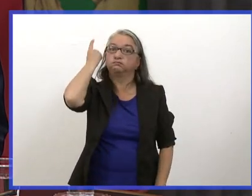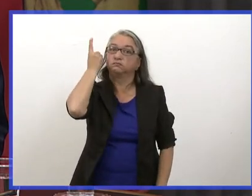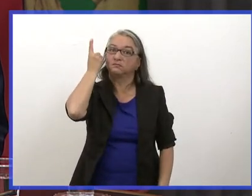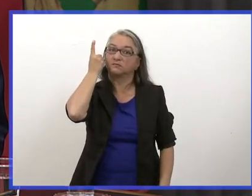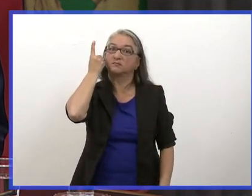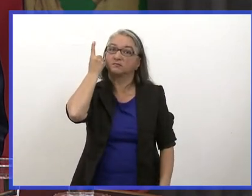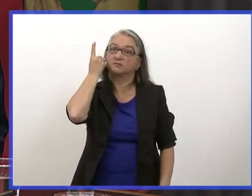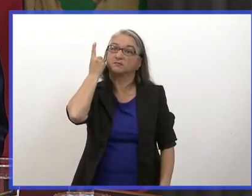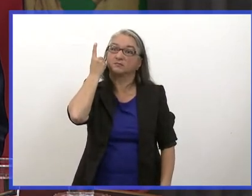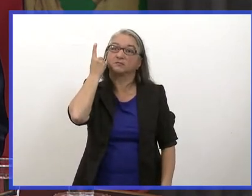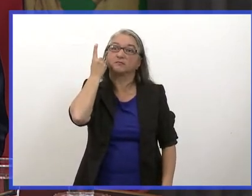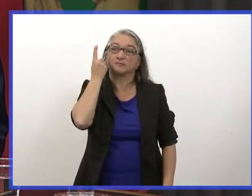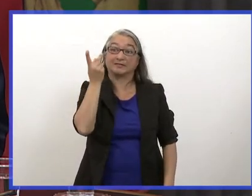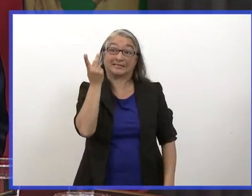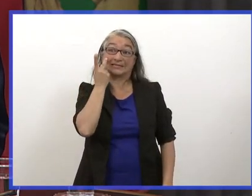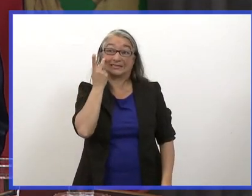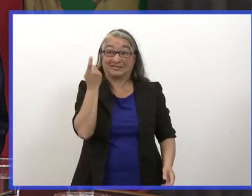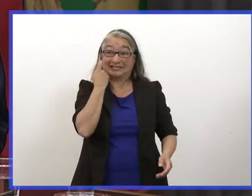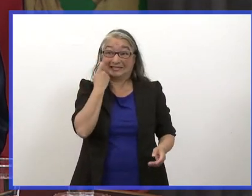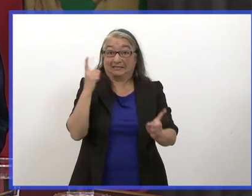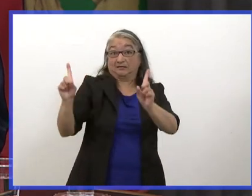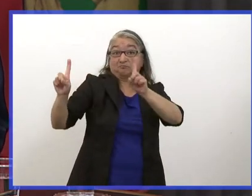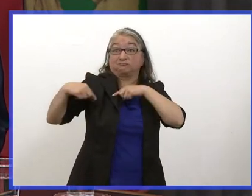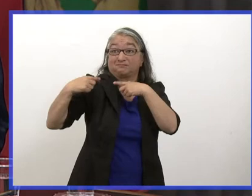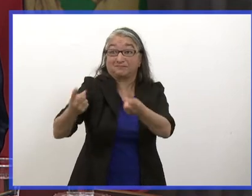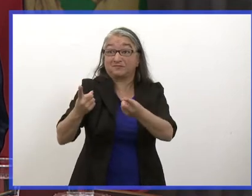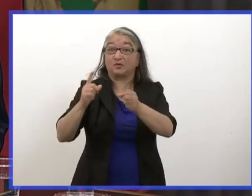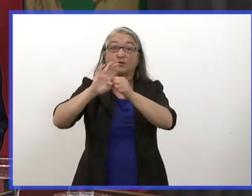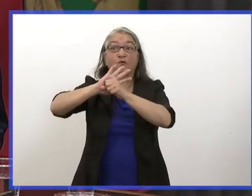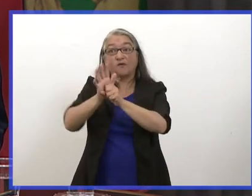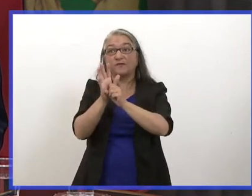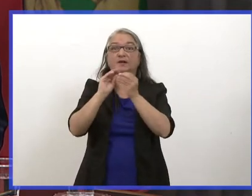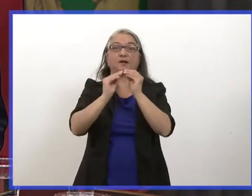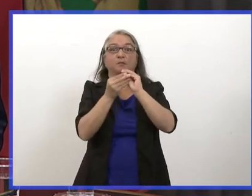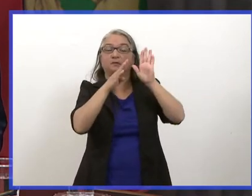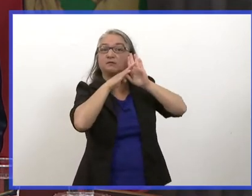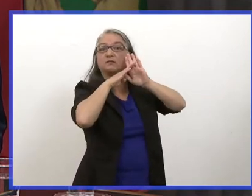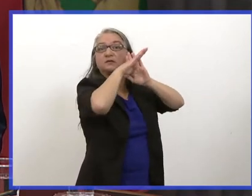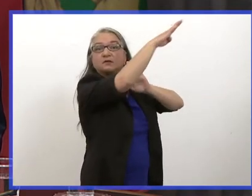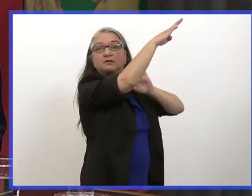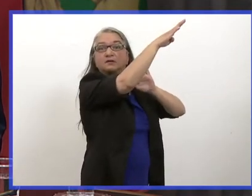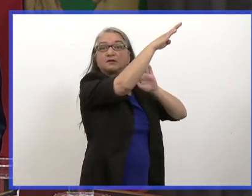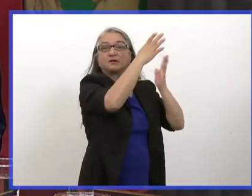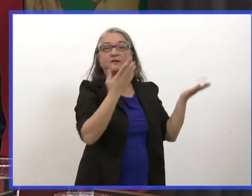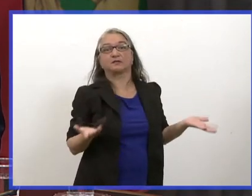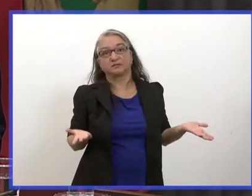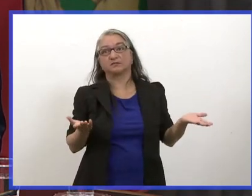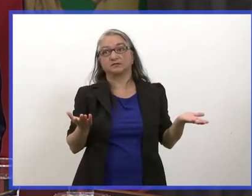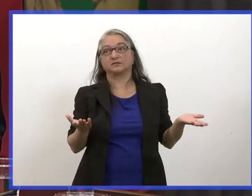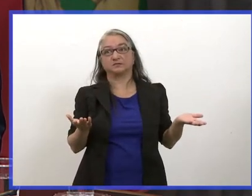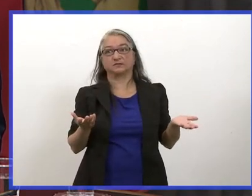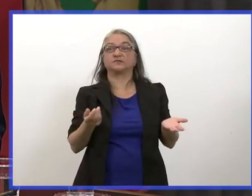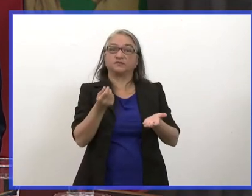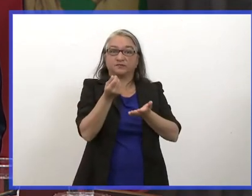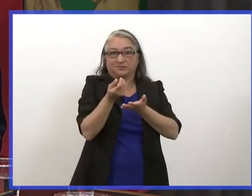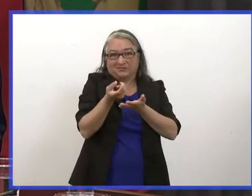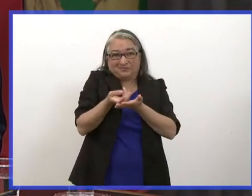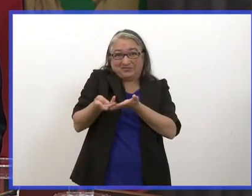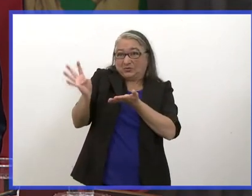in over recent weeks. In response to that, some weeks ago, we implemented some of the strongest measures in the